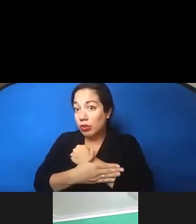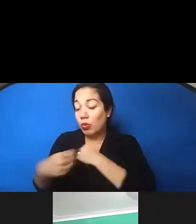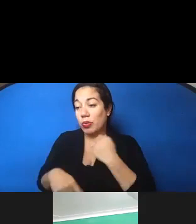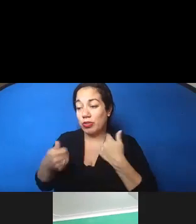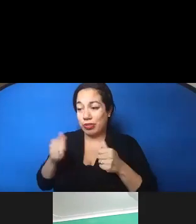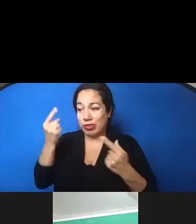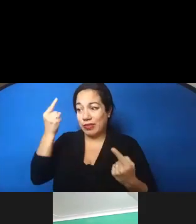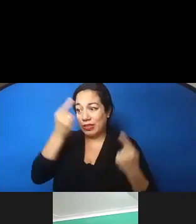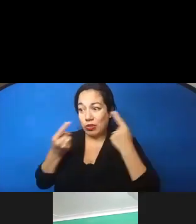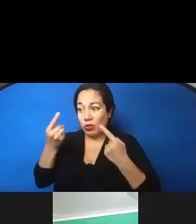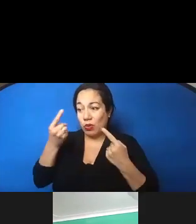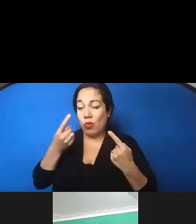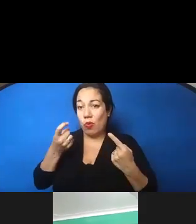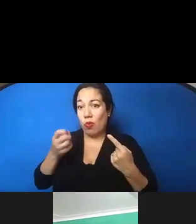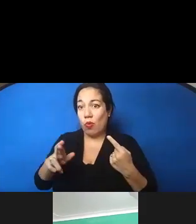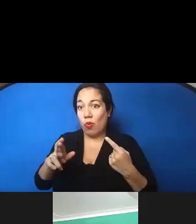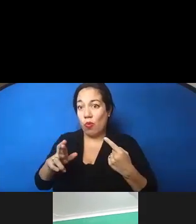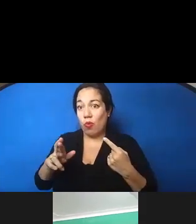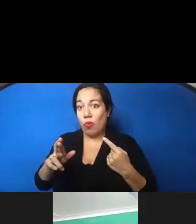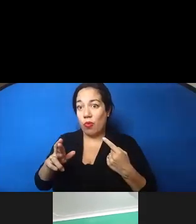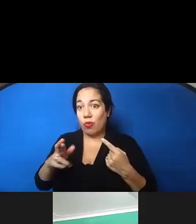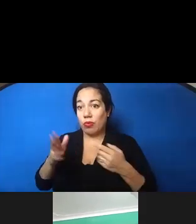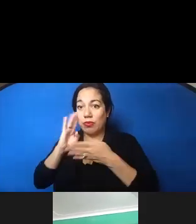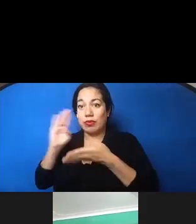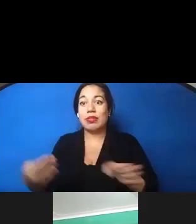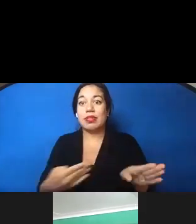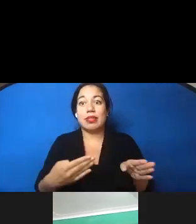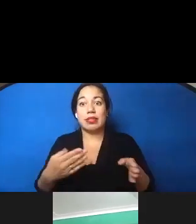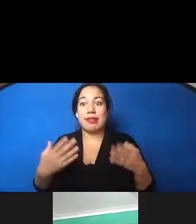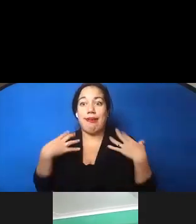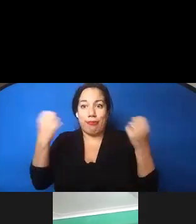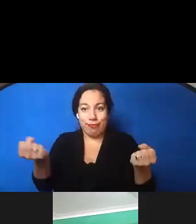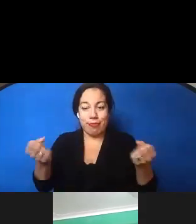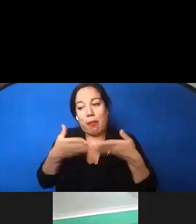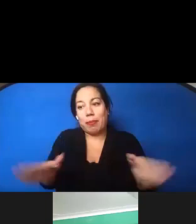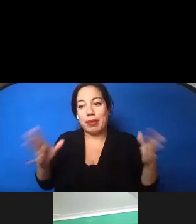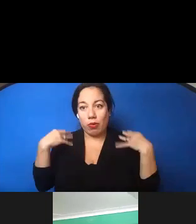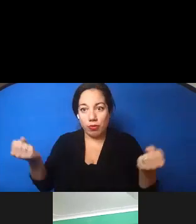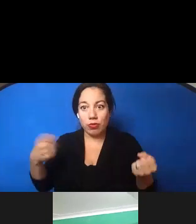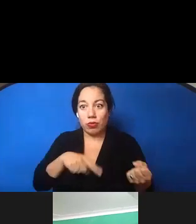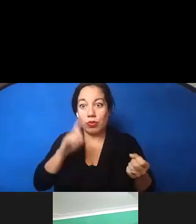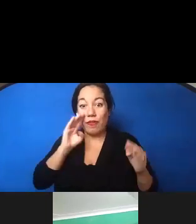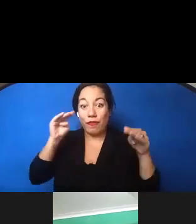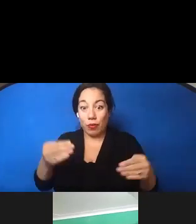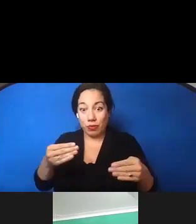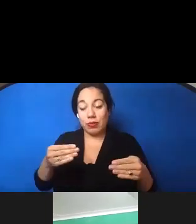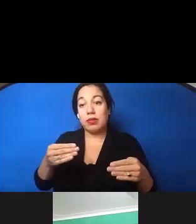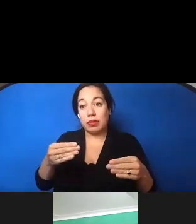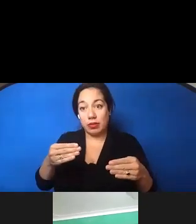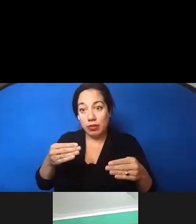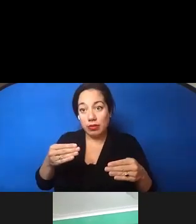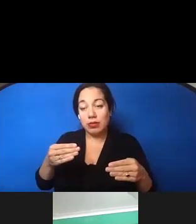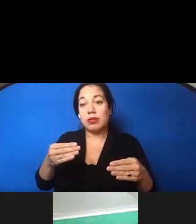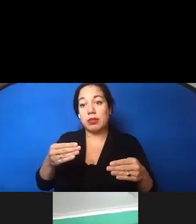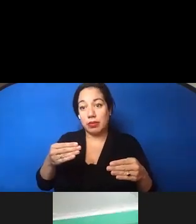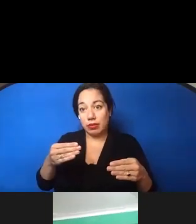or redirecting investment on health. And these are the opportunity for us to, so that when we do our advocacy, we emphasize on government that